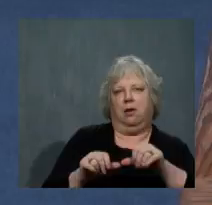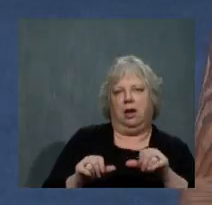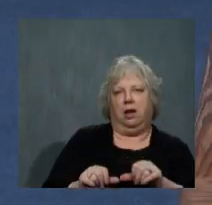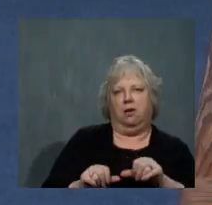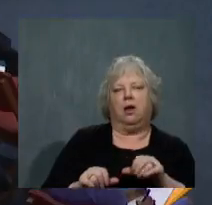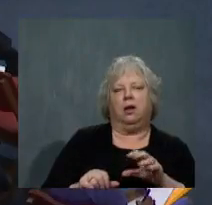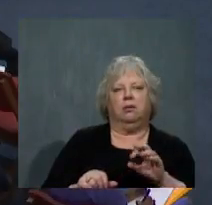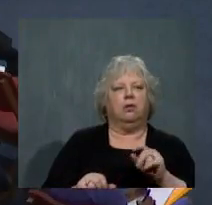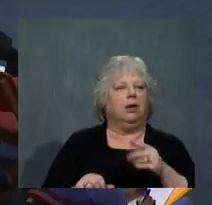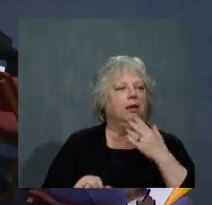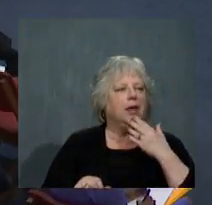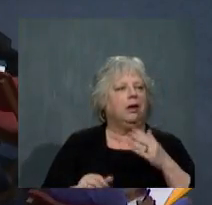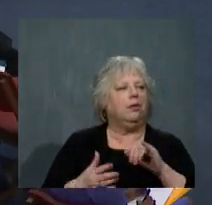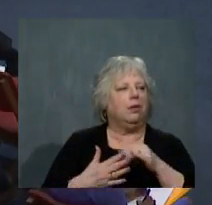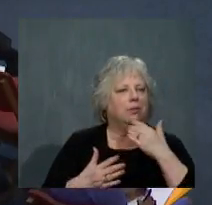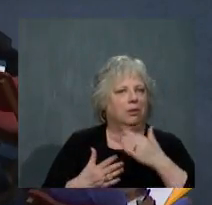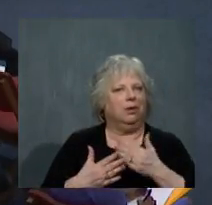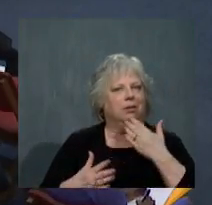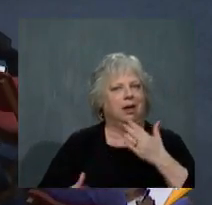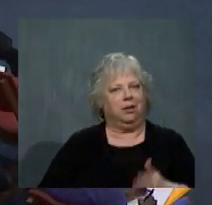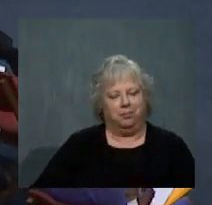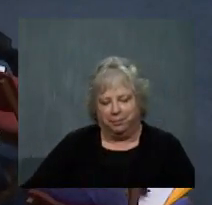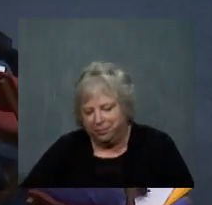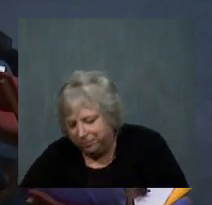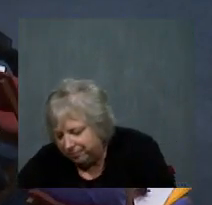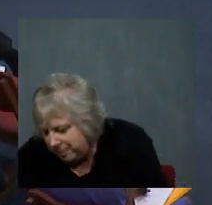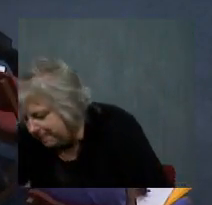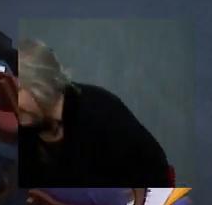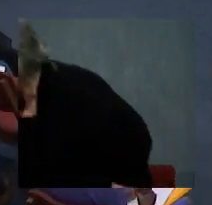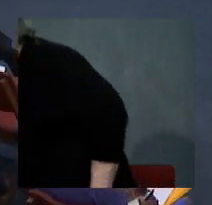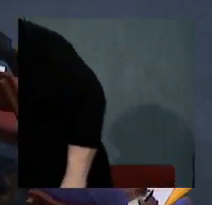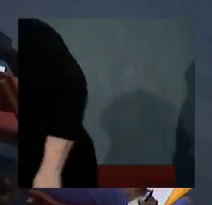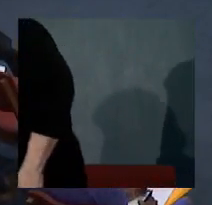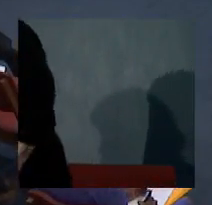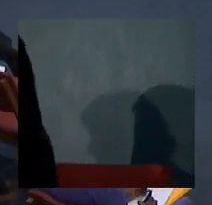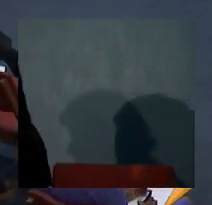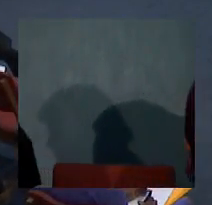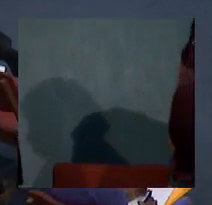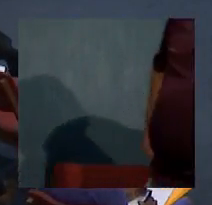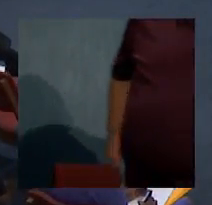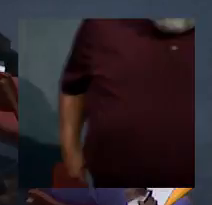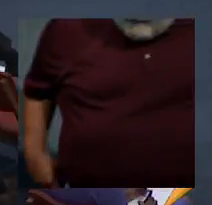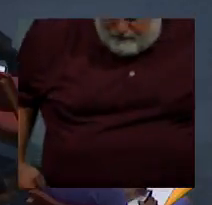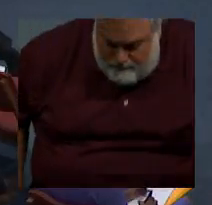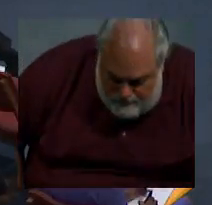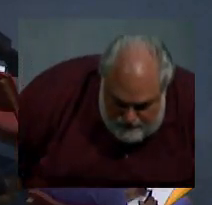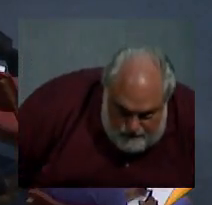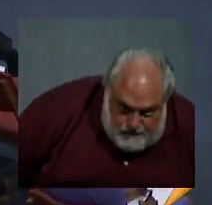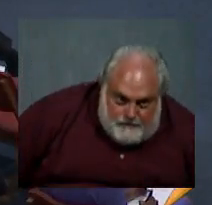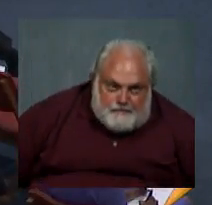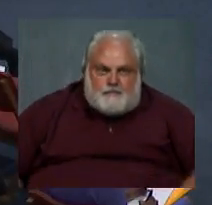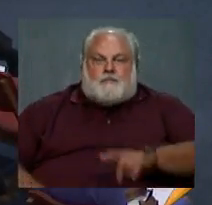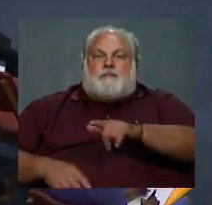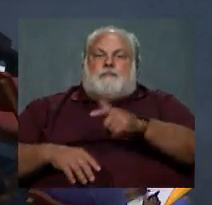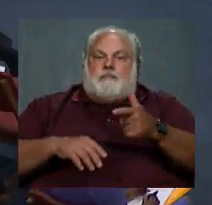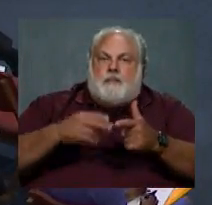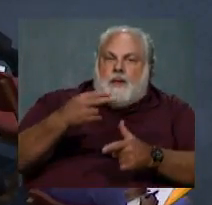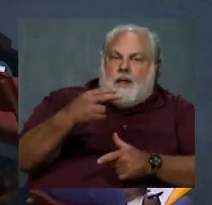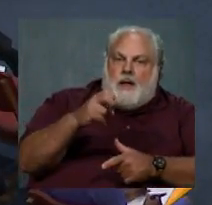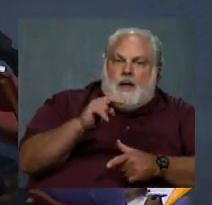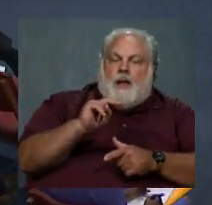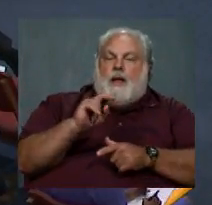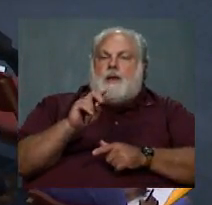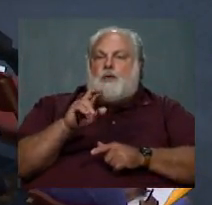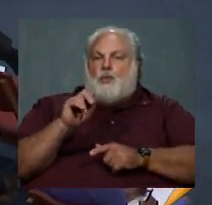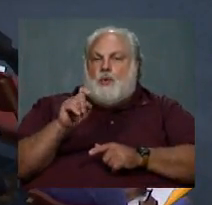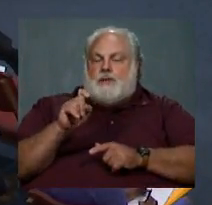Okay. Okay. That's good. Thank you. Director Hendricks? The separate item number 8 is what I